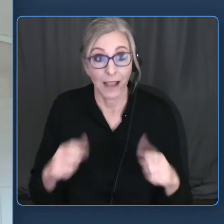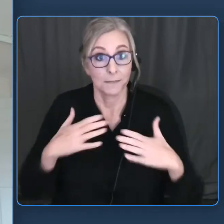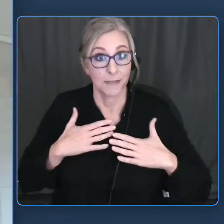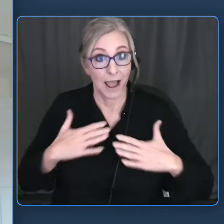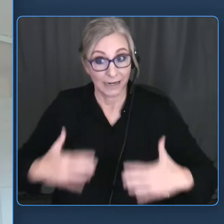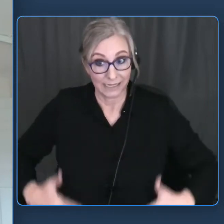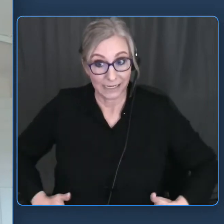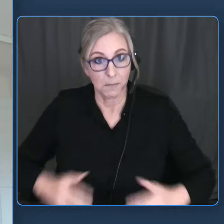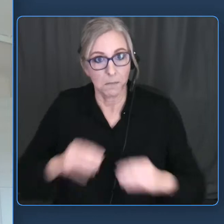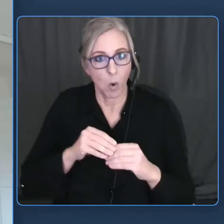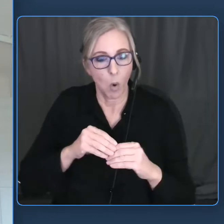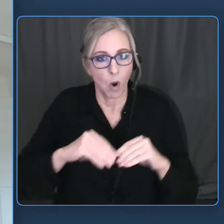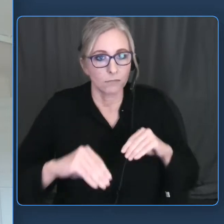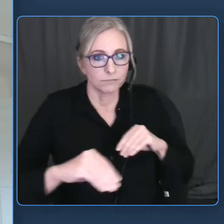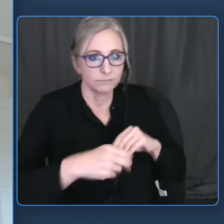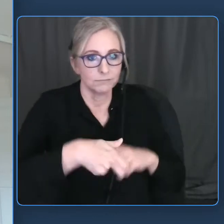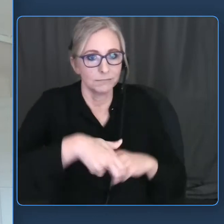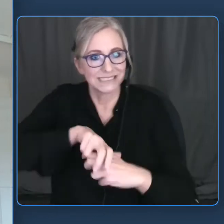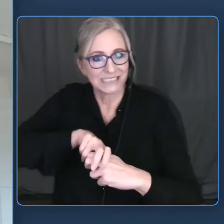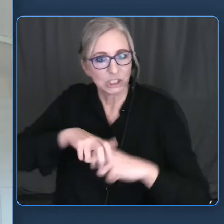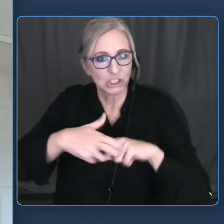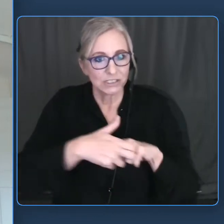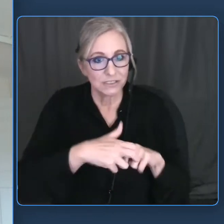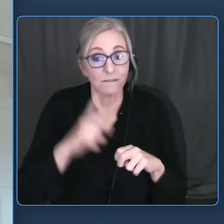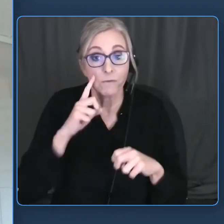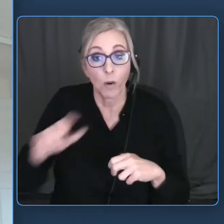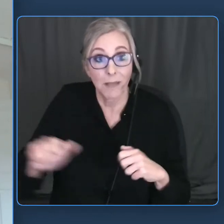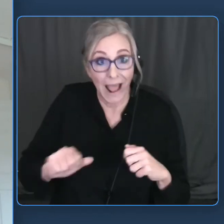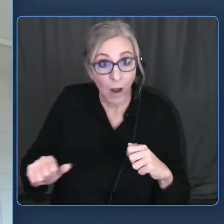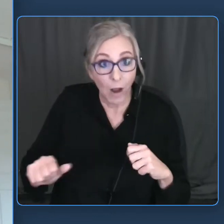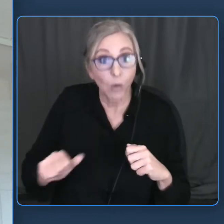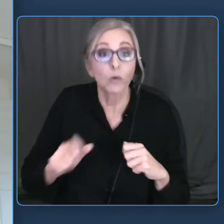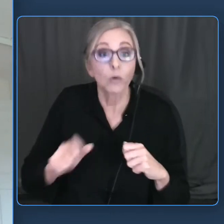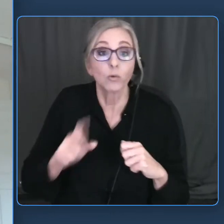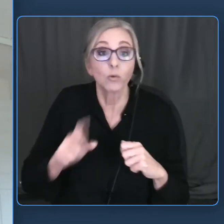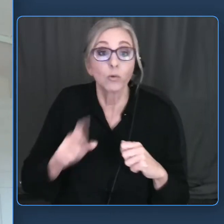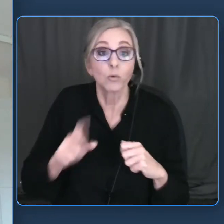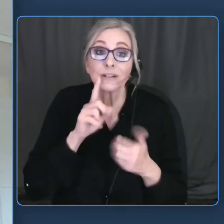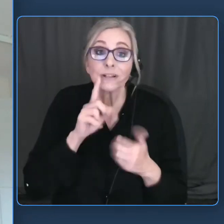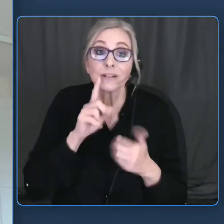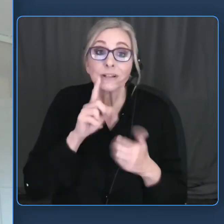body in more positions in a power wheelchair, which is pretty nice.